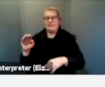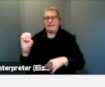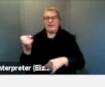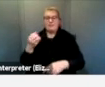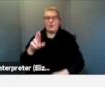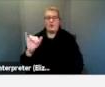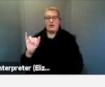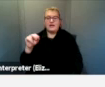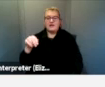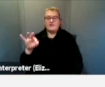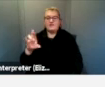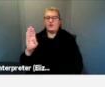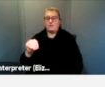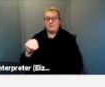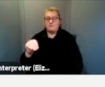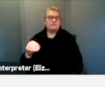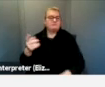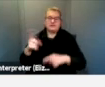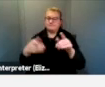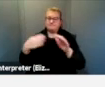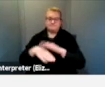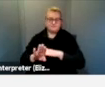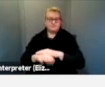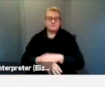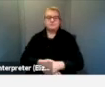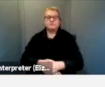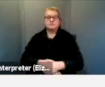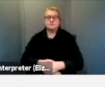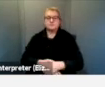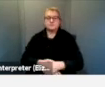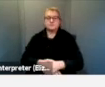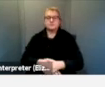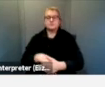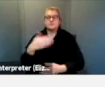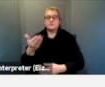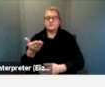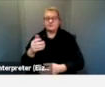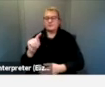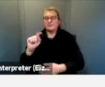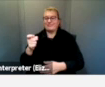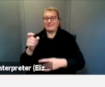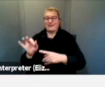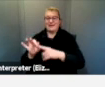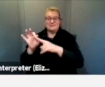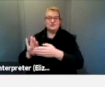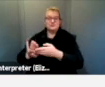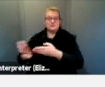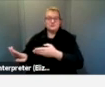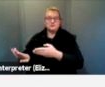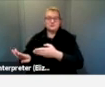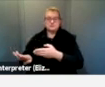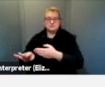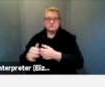from entering the province. Here is a tax exemption law.